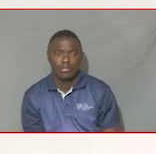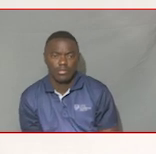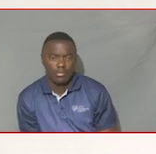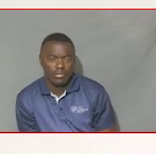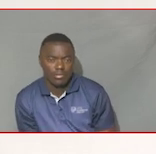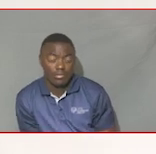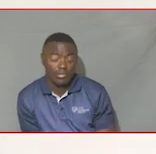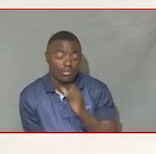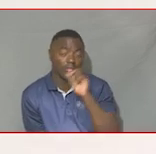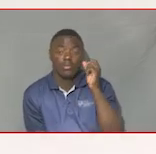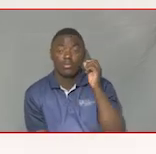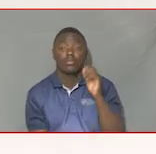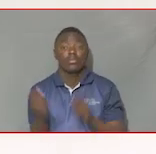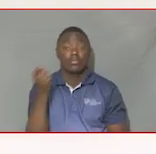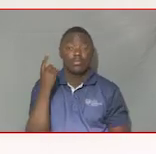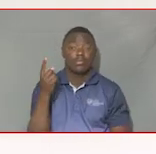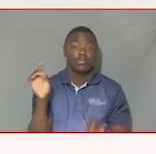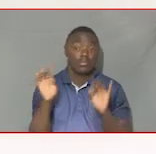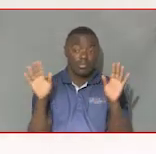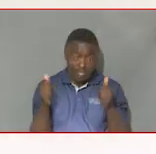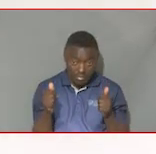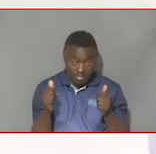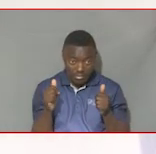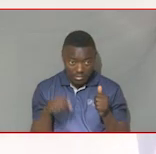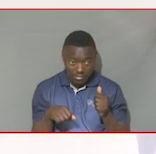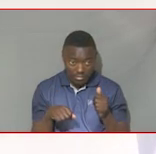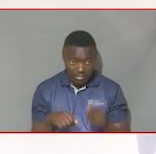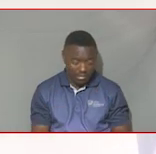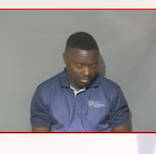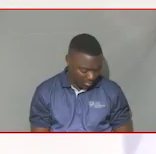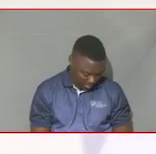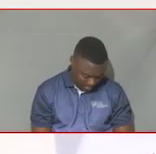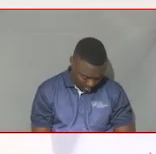is that clear? Are you with me?